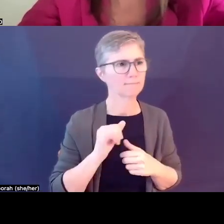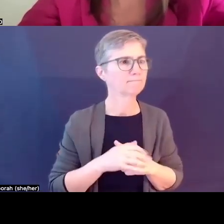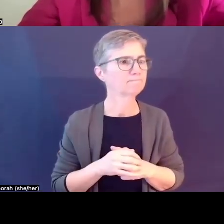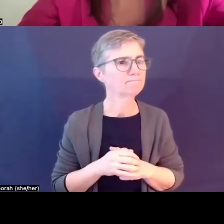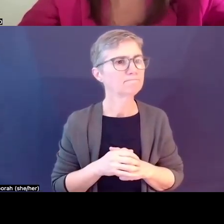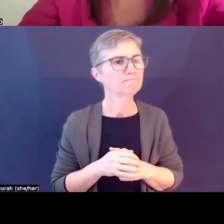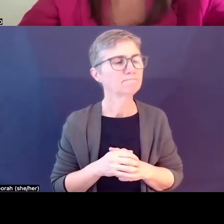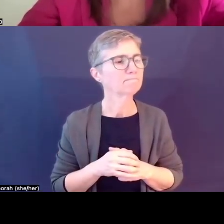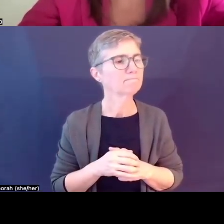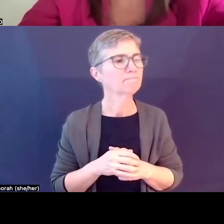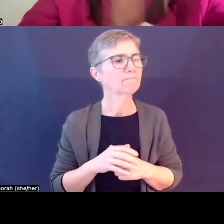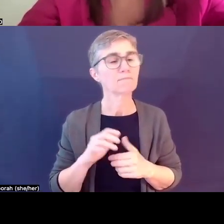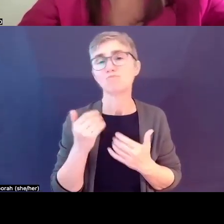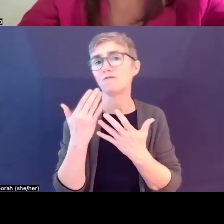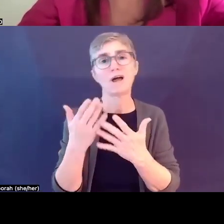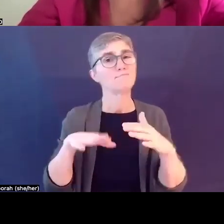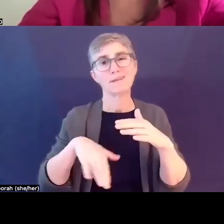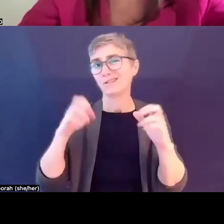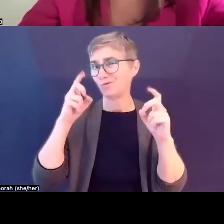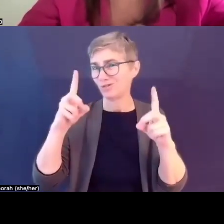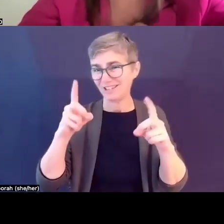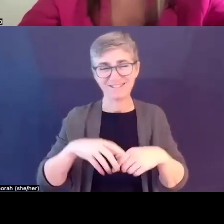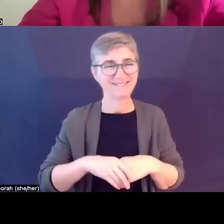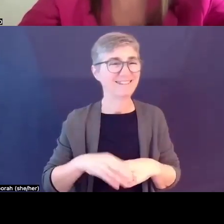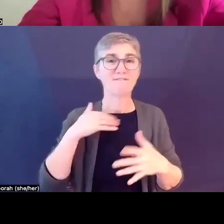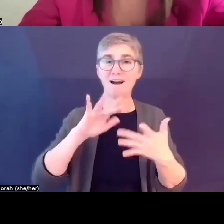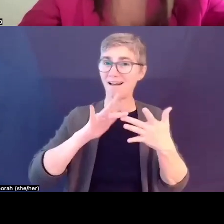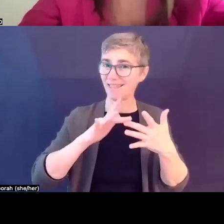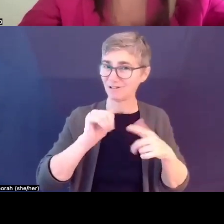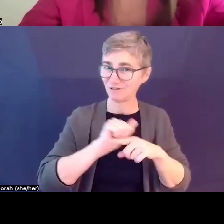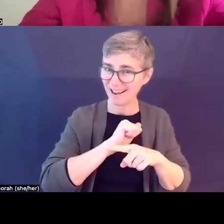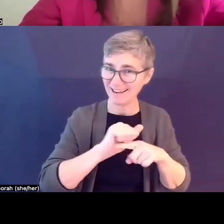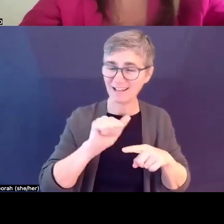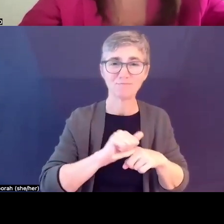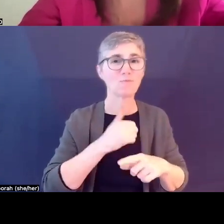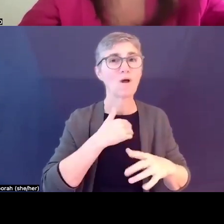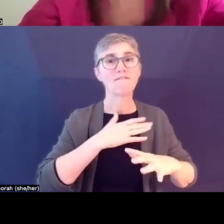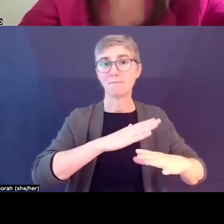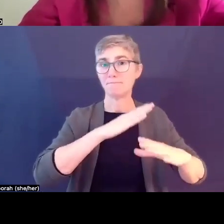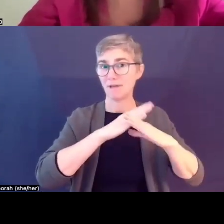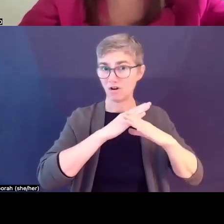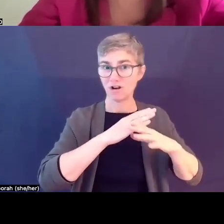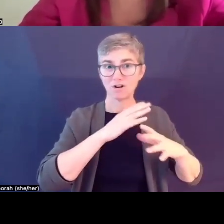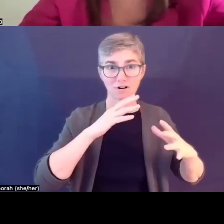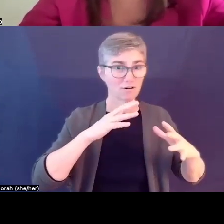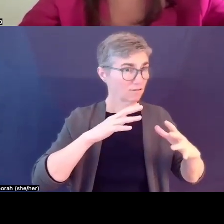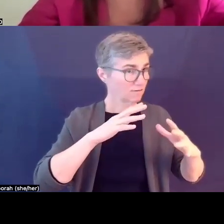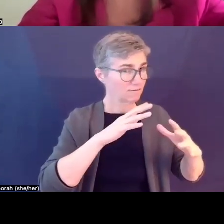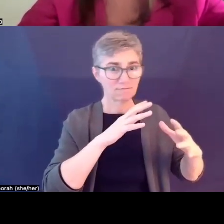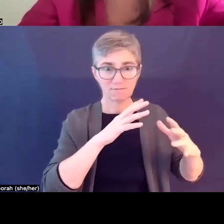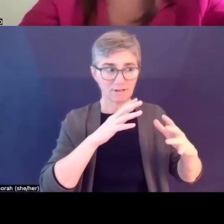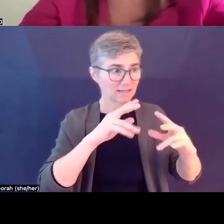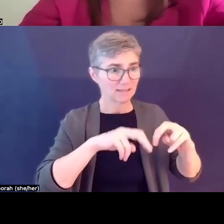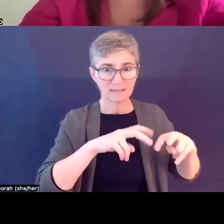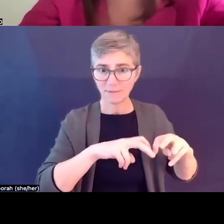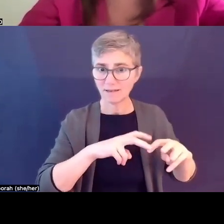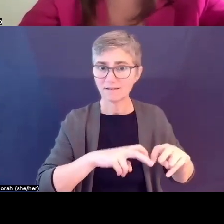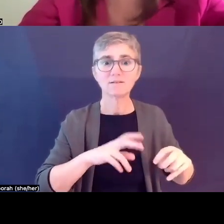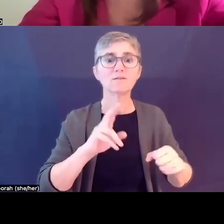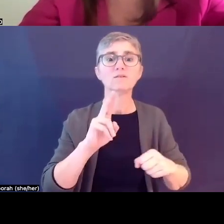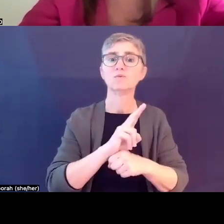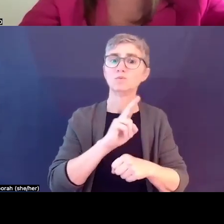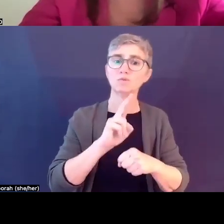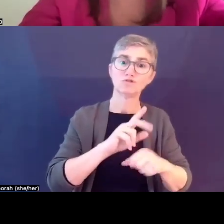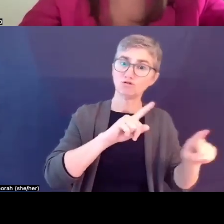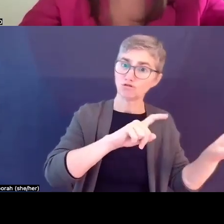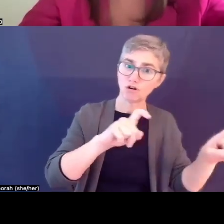As you can see, we provide basic education via online training. We conduct a barrier facilitator assessment via qualitative interviews and surveys. We assess the